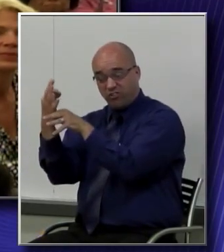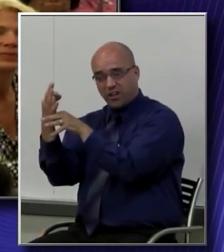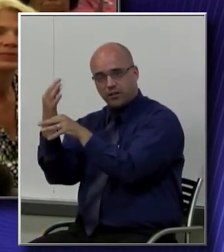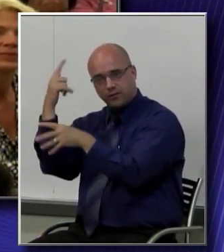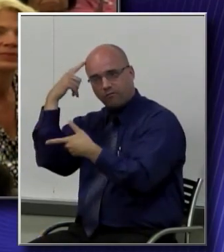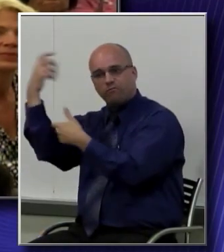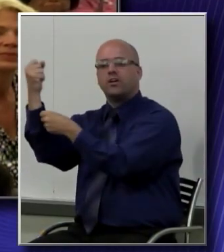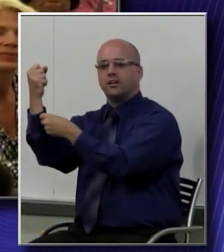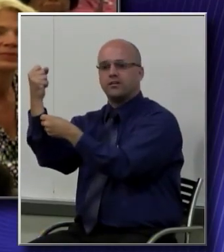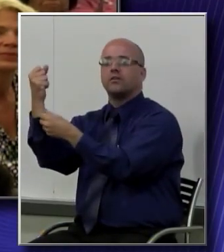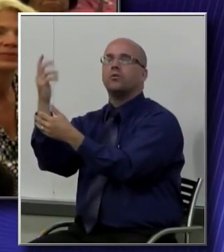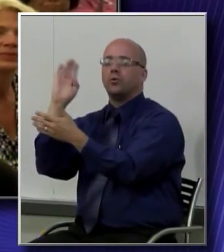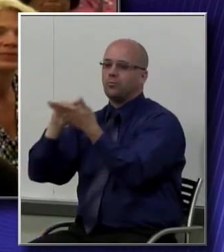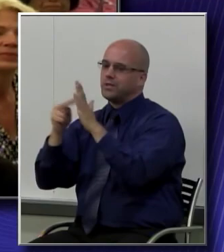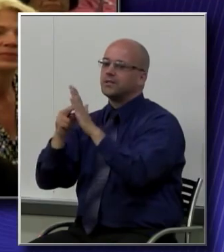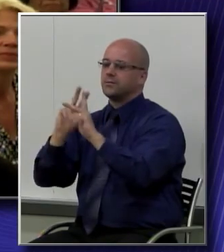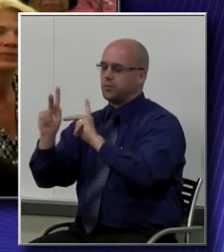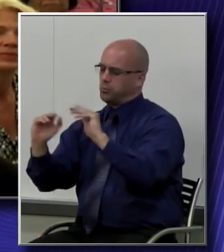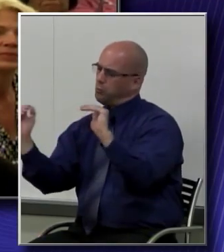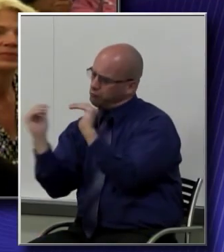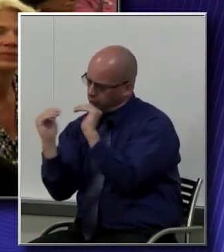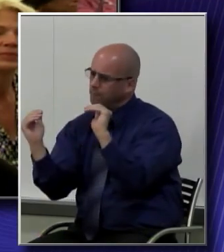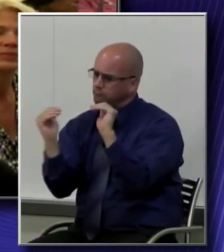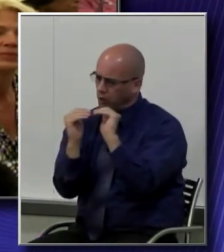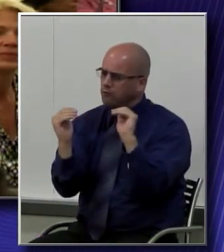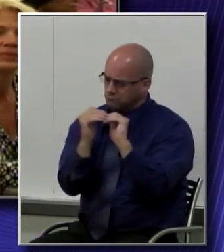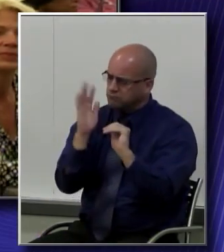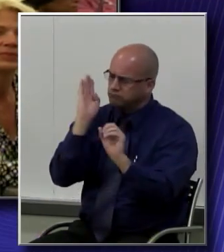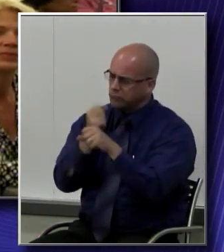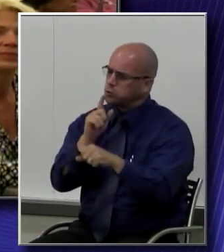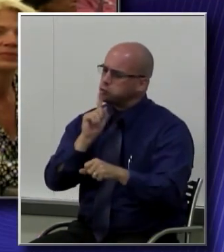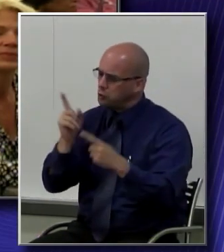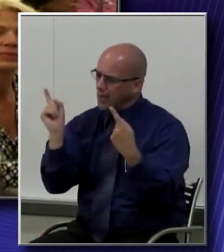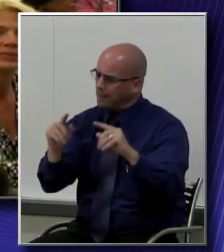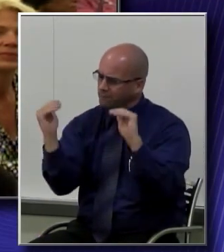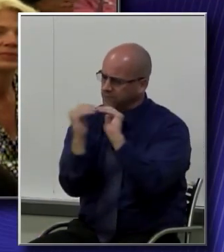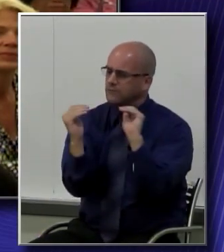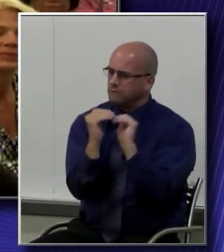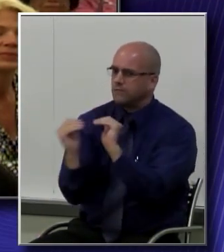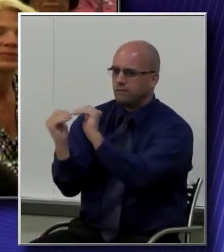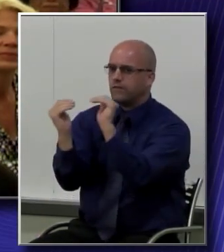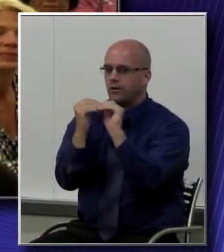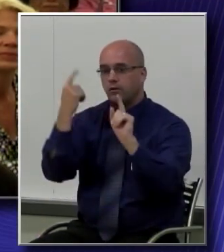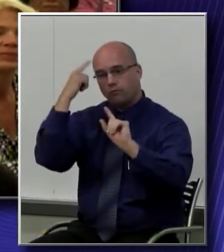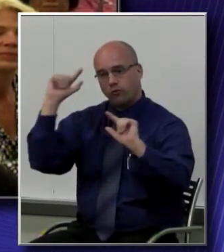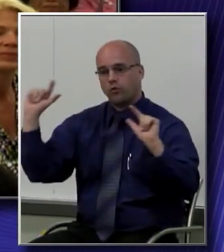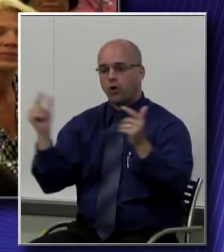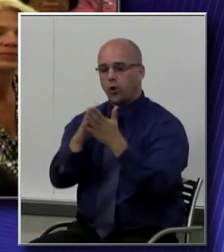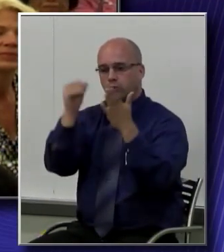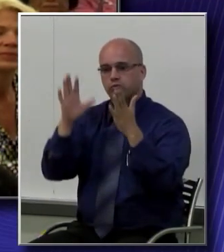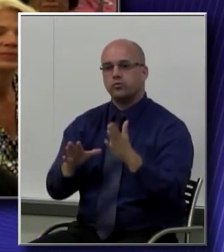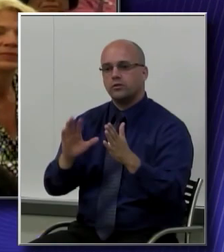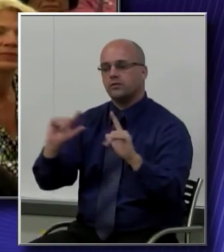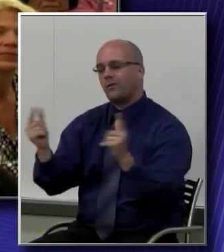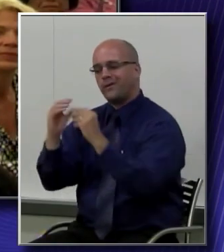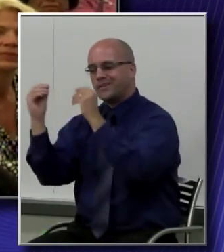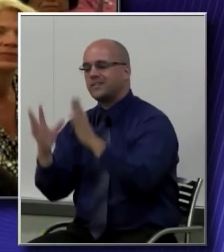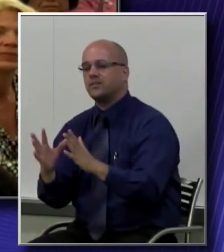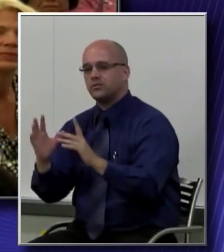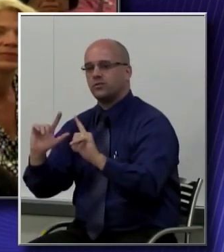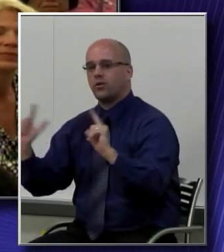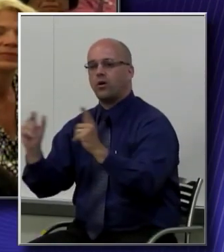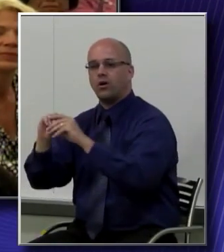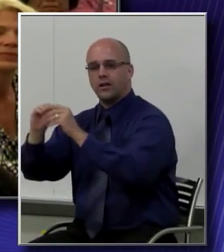and justice for all students, all teachers, or everyone in the community. One who is willing to